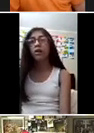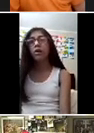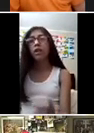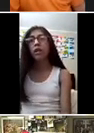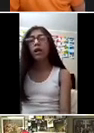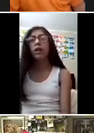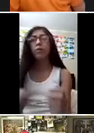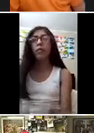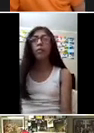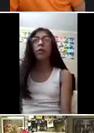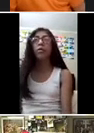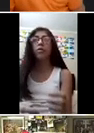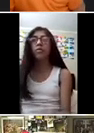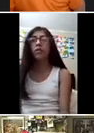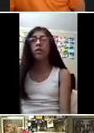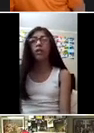Happy